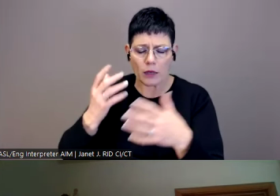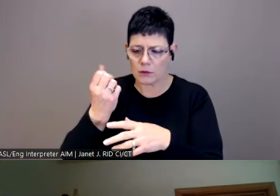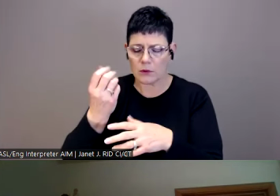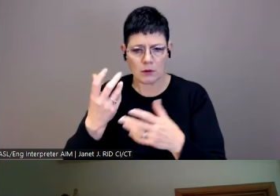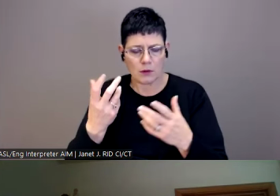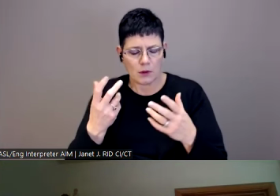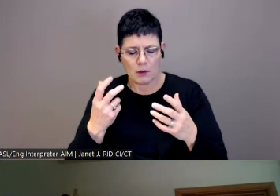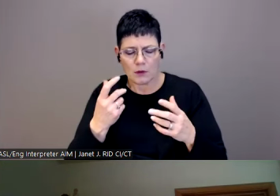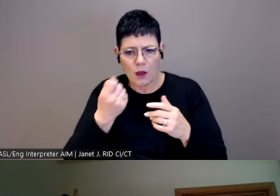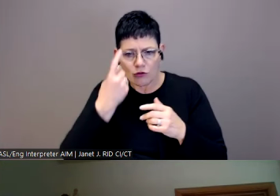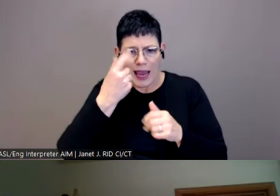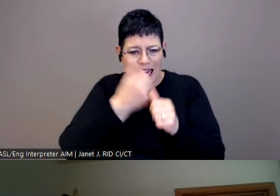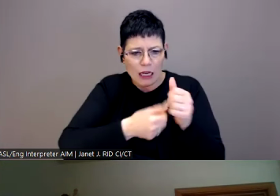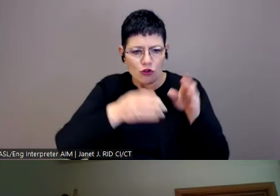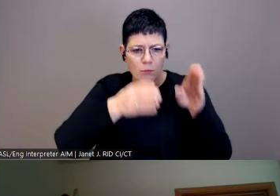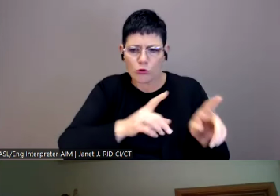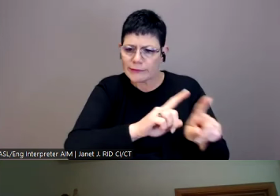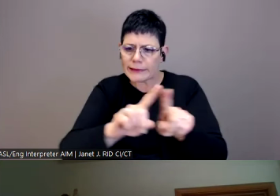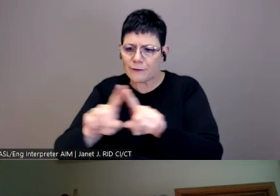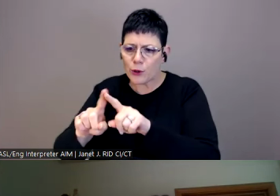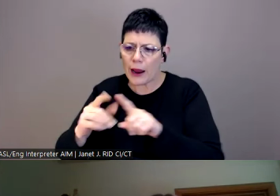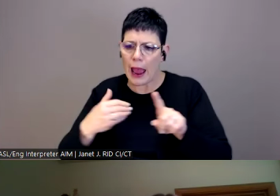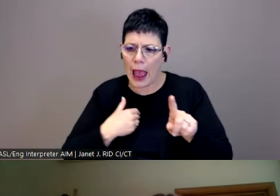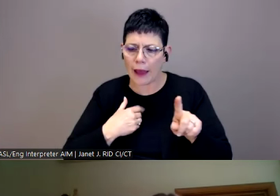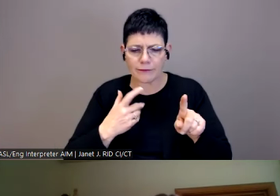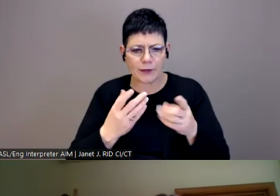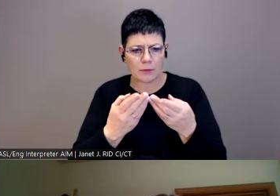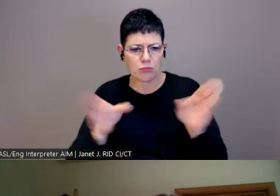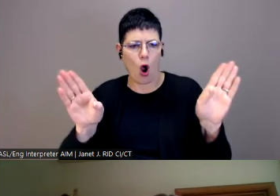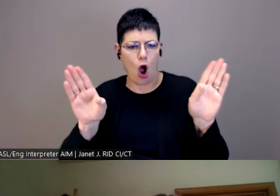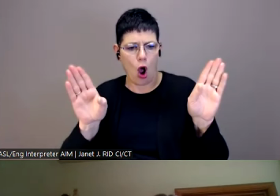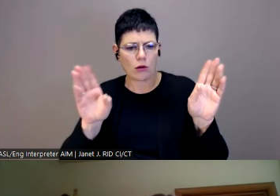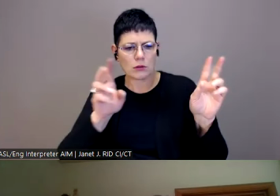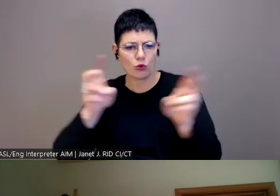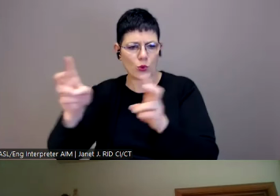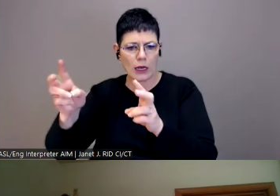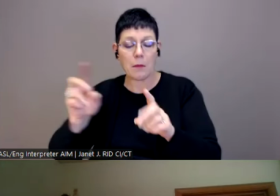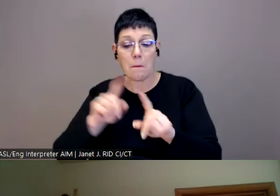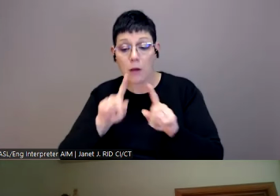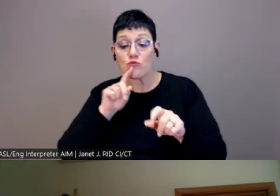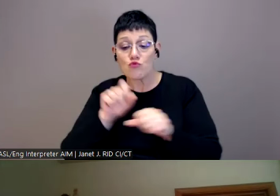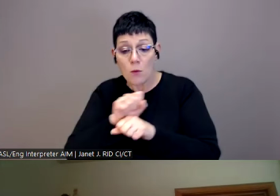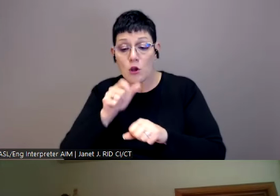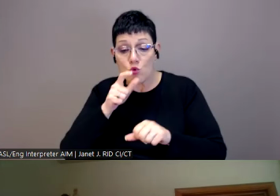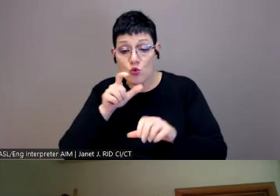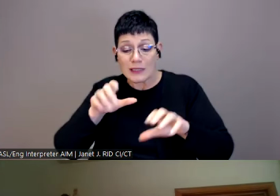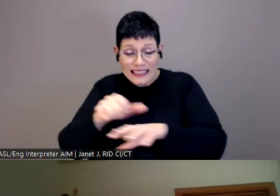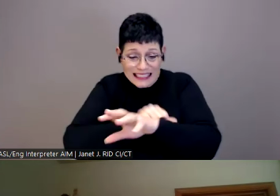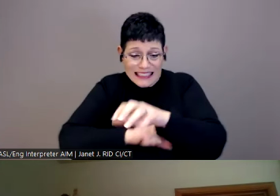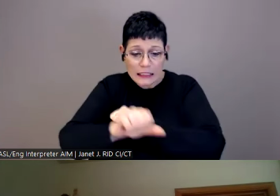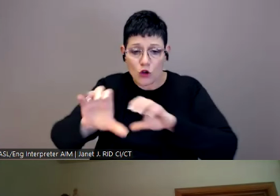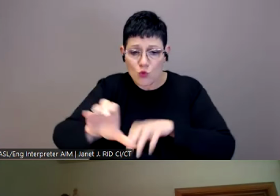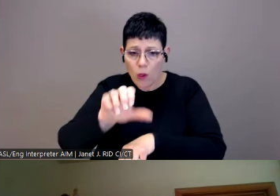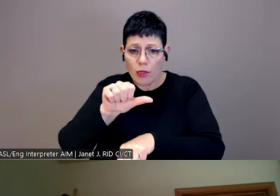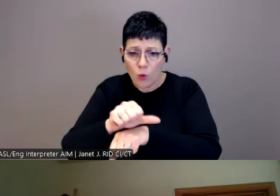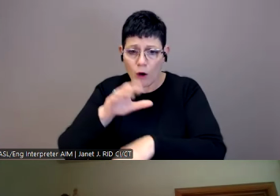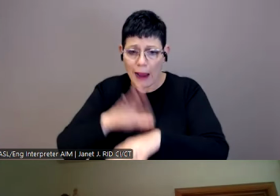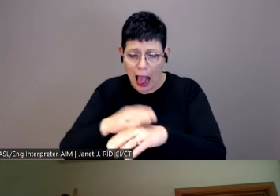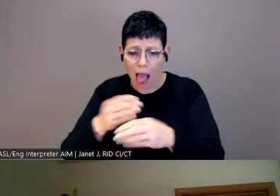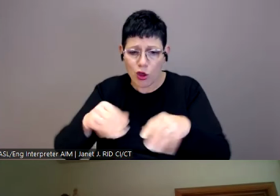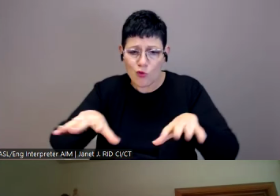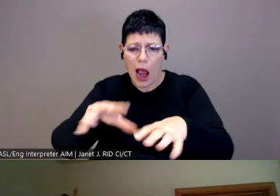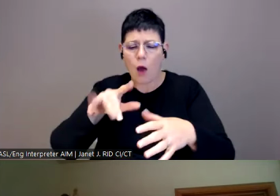a particular individual, there are some overarching things. But on the ground, here is how meaningful engagement works. What does